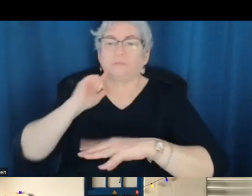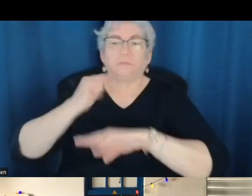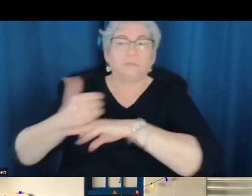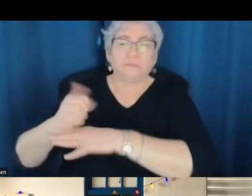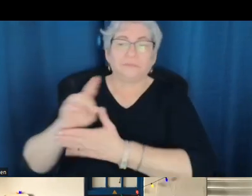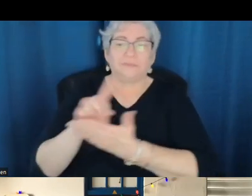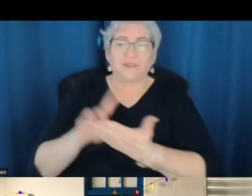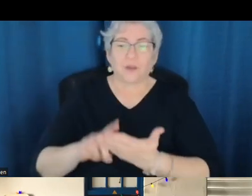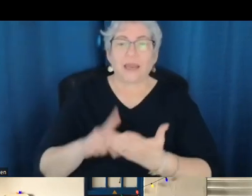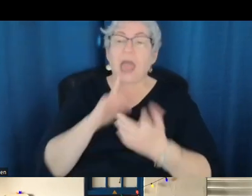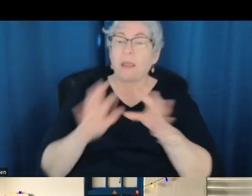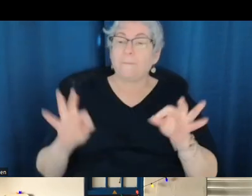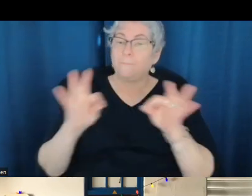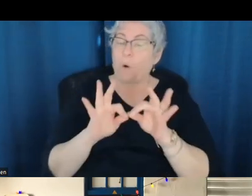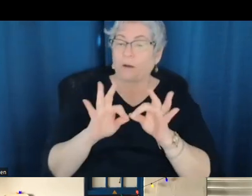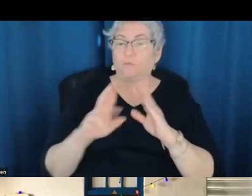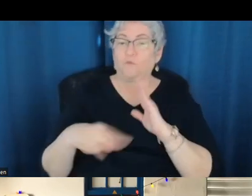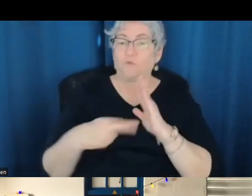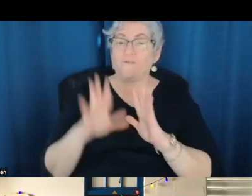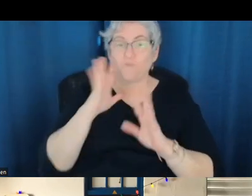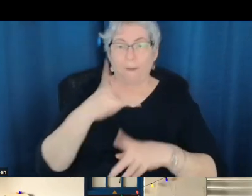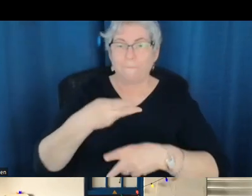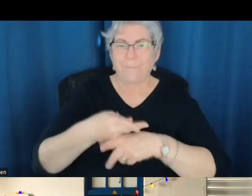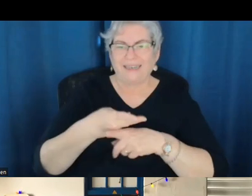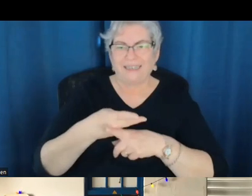important role maintenance plays in the success of your project.